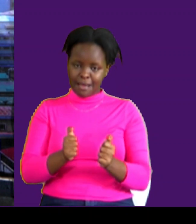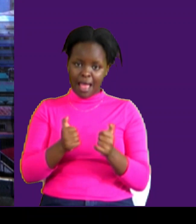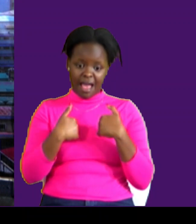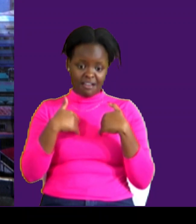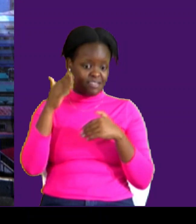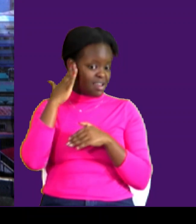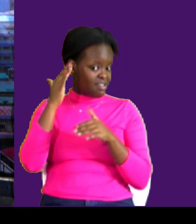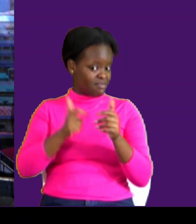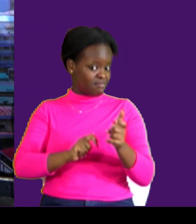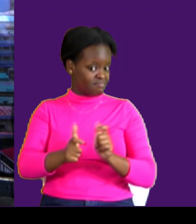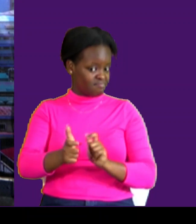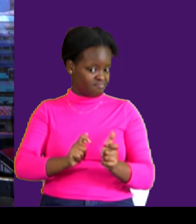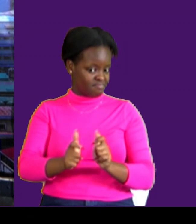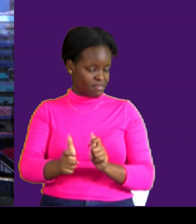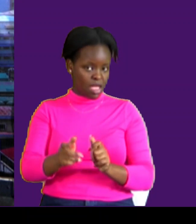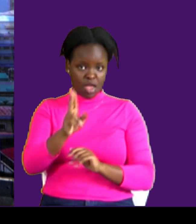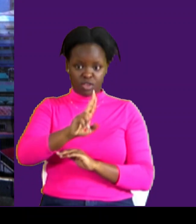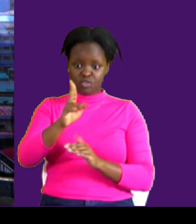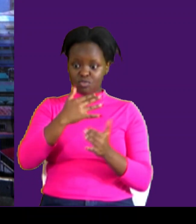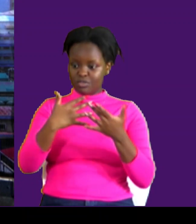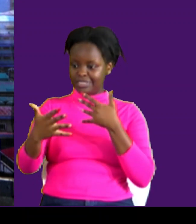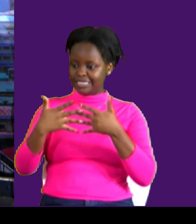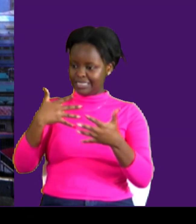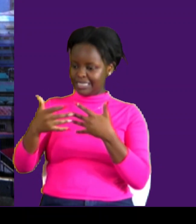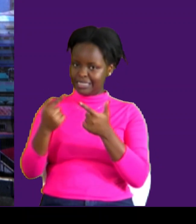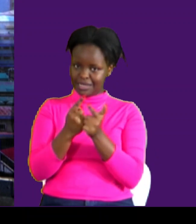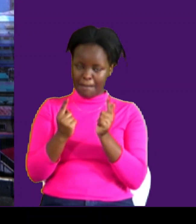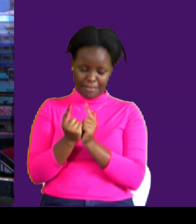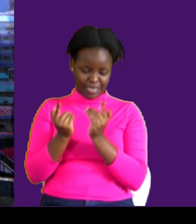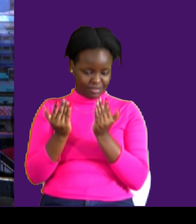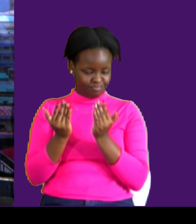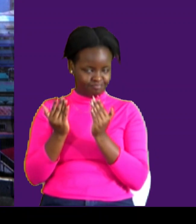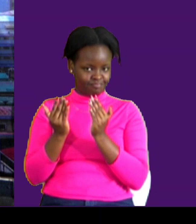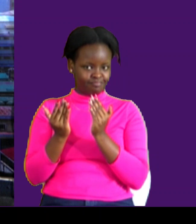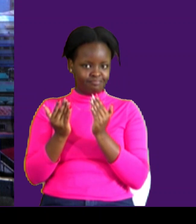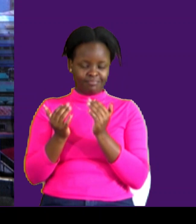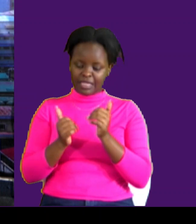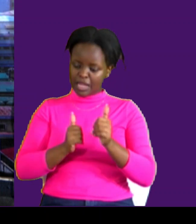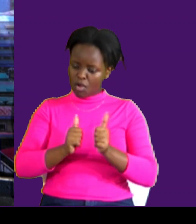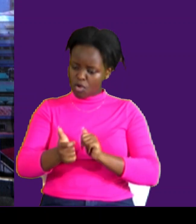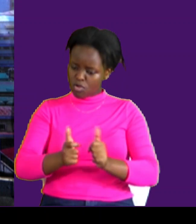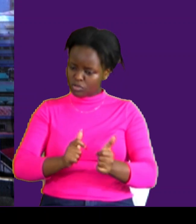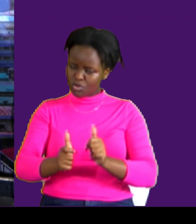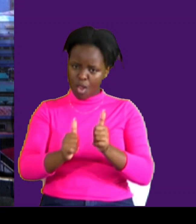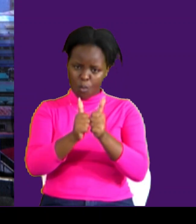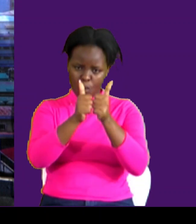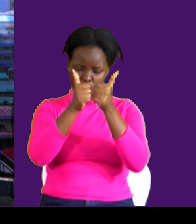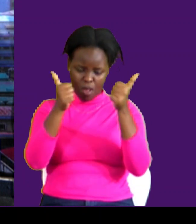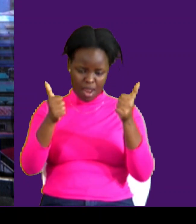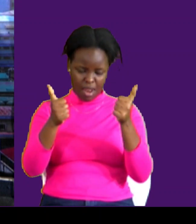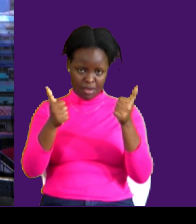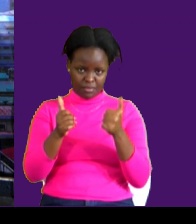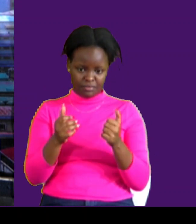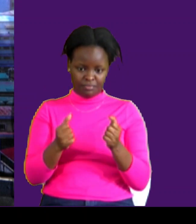that they use signs, but they carry people, and they even take